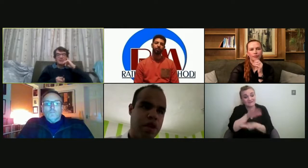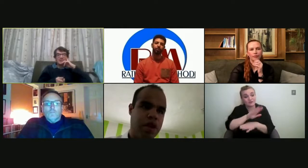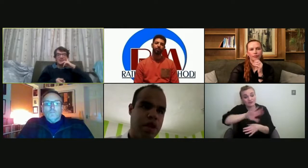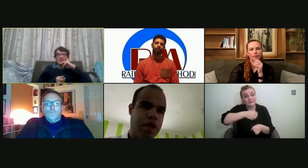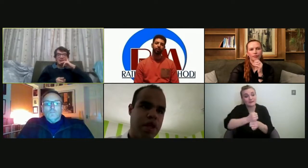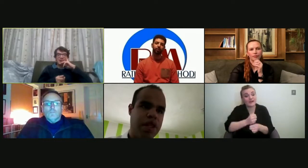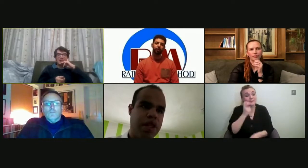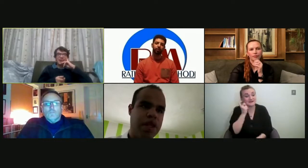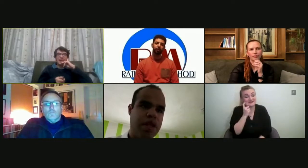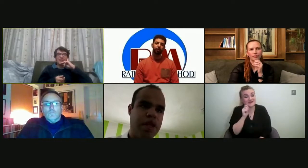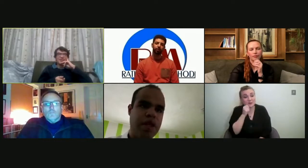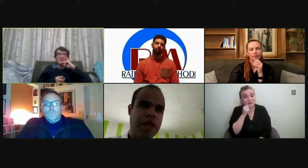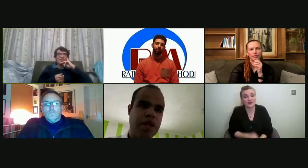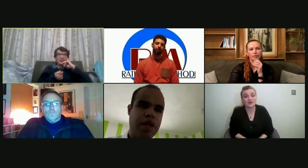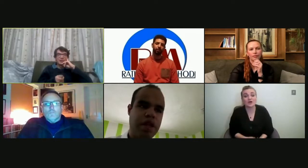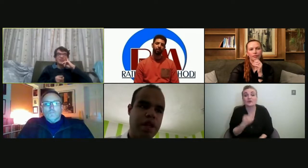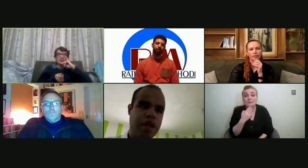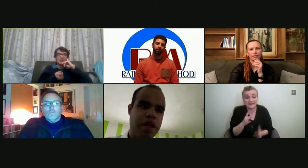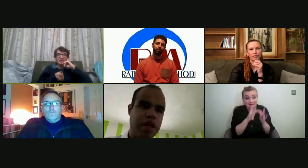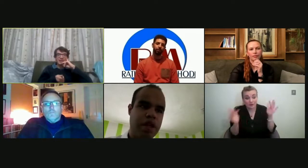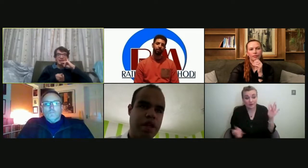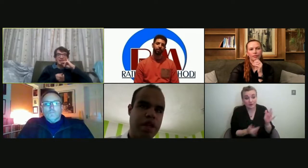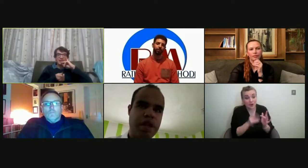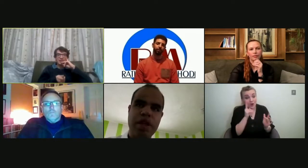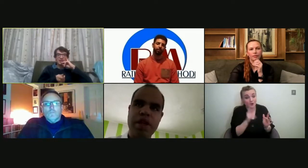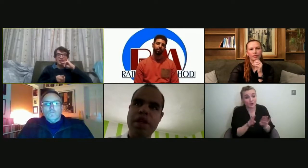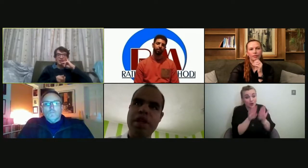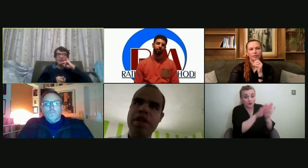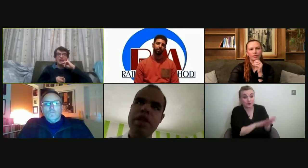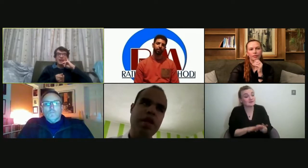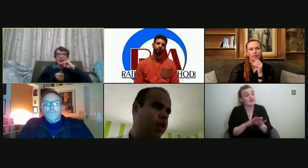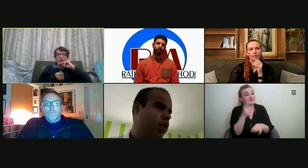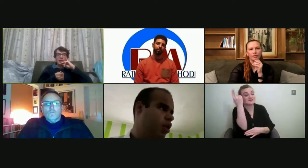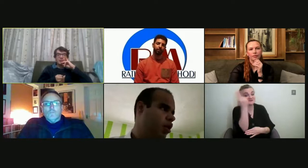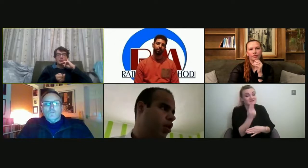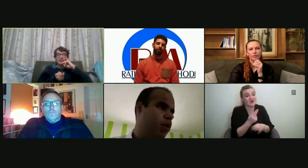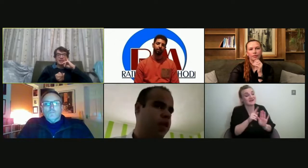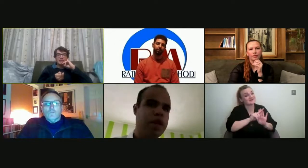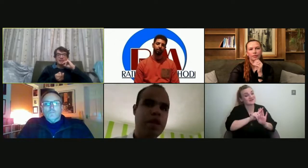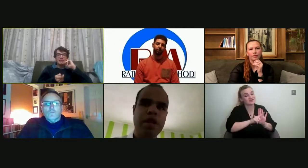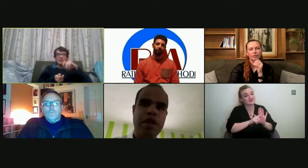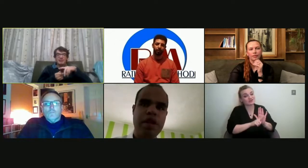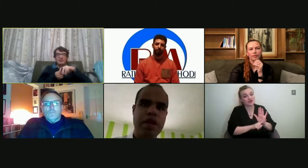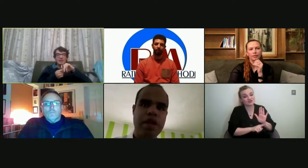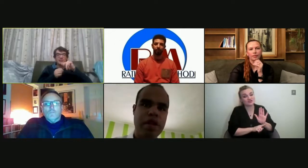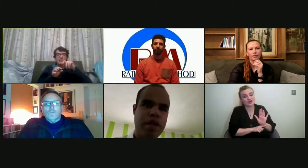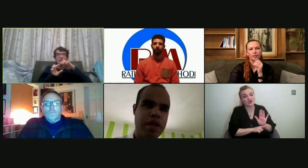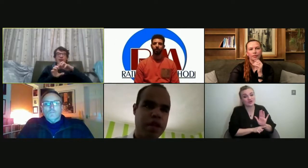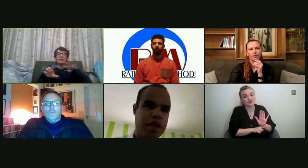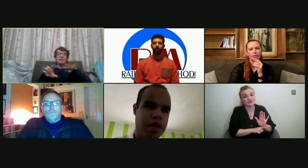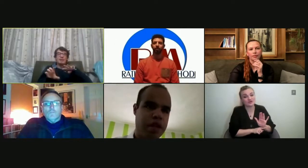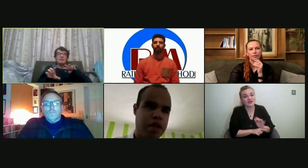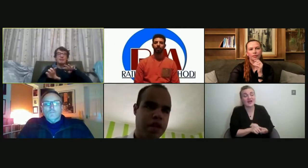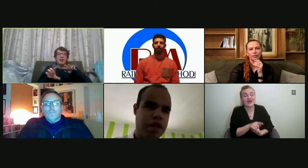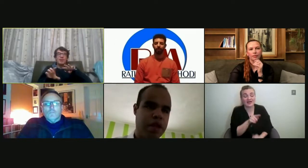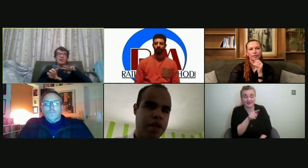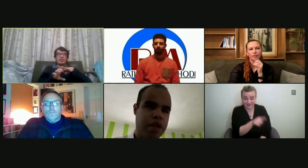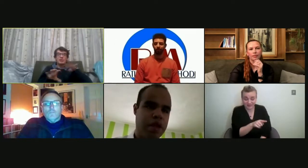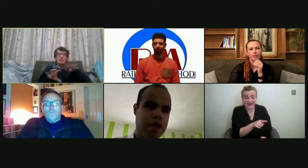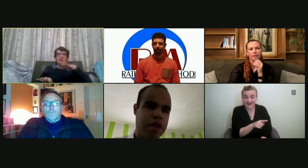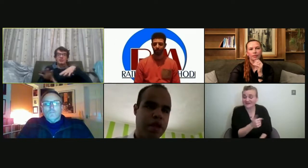is interested, look up online the Universal Design of Instruction, and also Dance Unstuck, because there's some